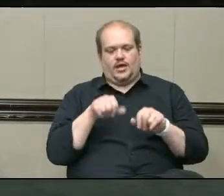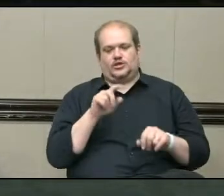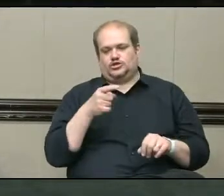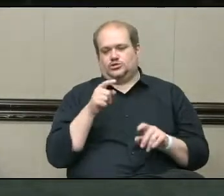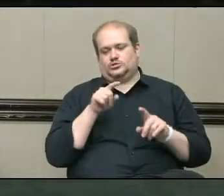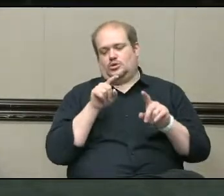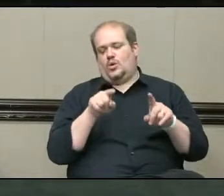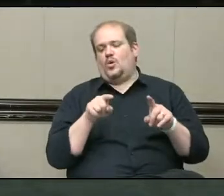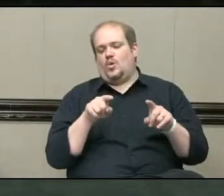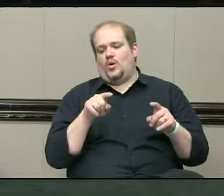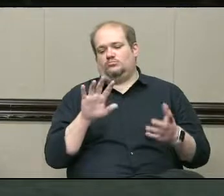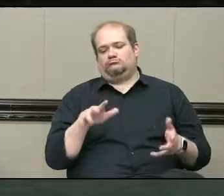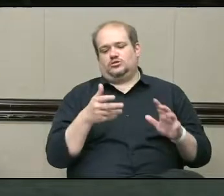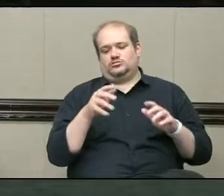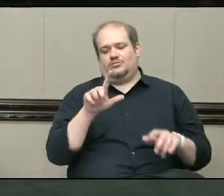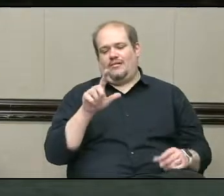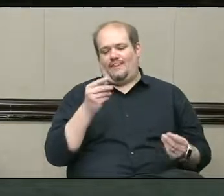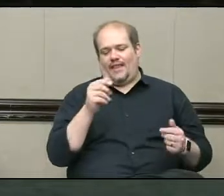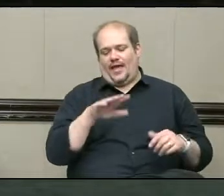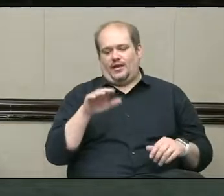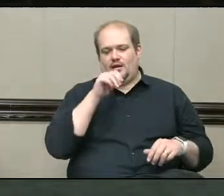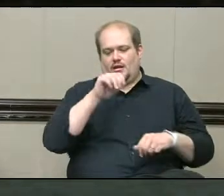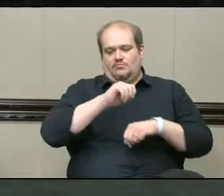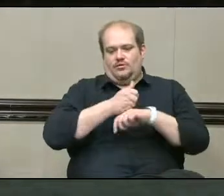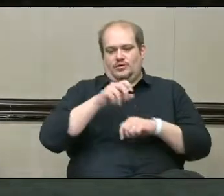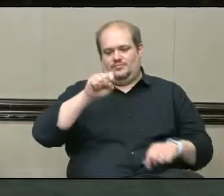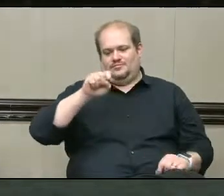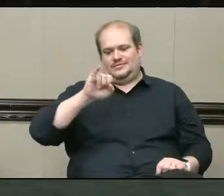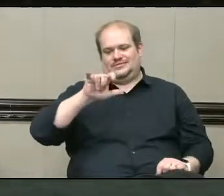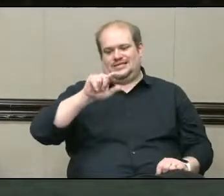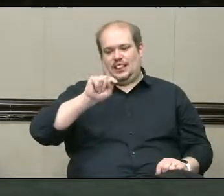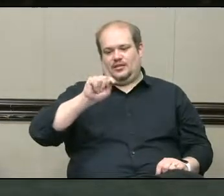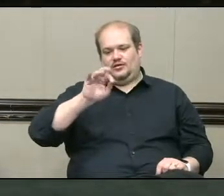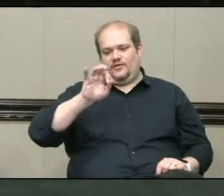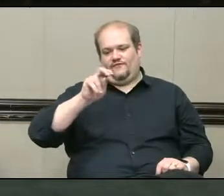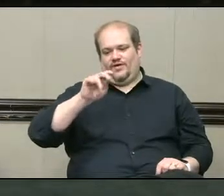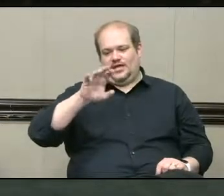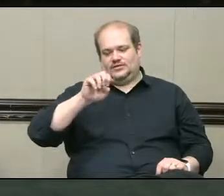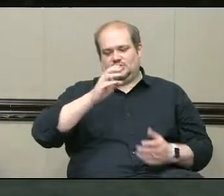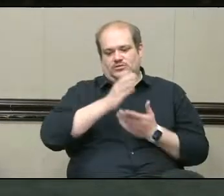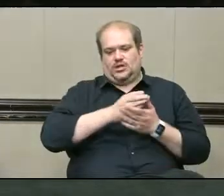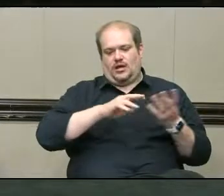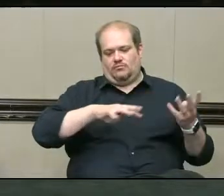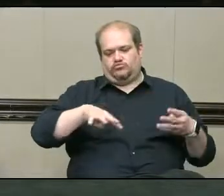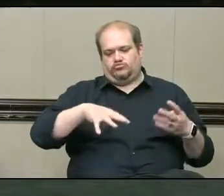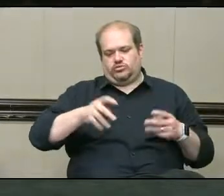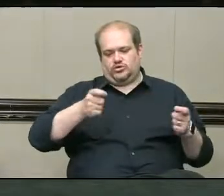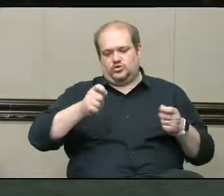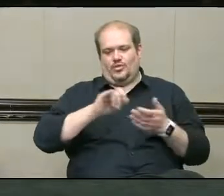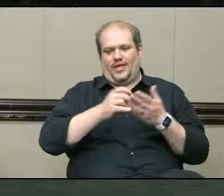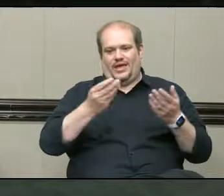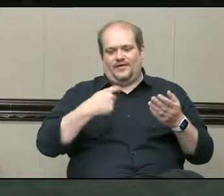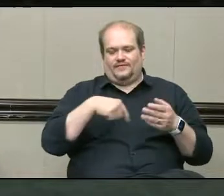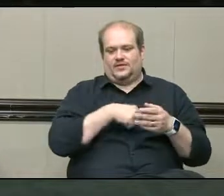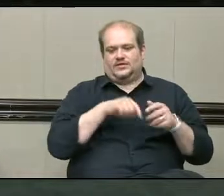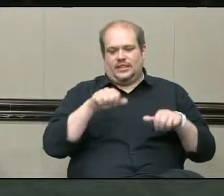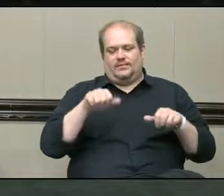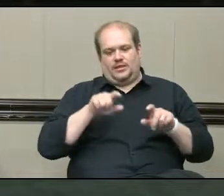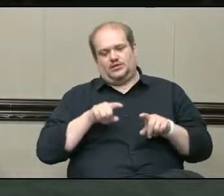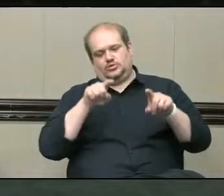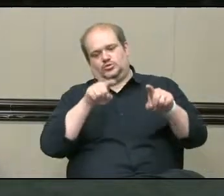just go out there and disturb land and not put up silt fences or stop erosion control. That gives us the ability to go